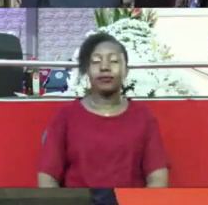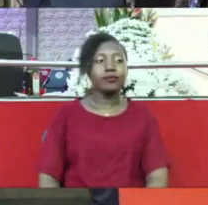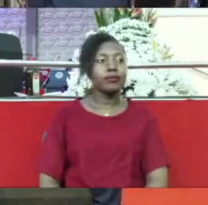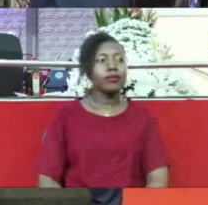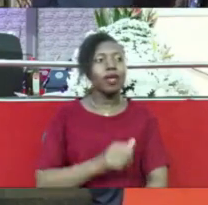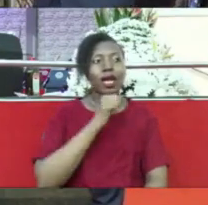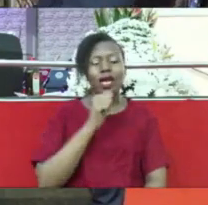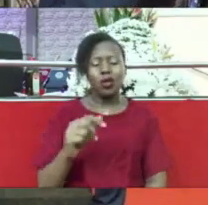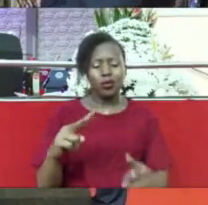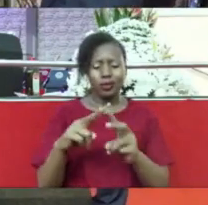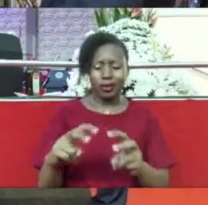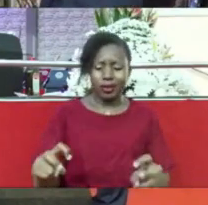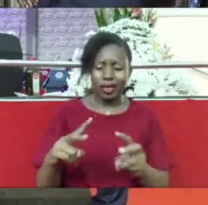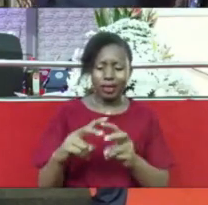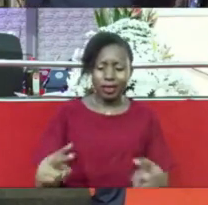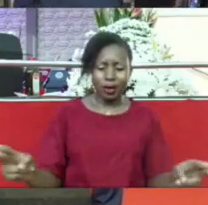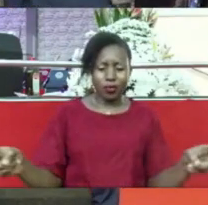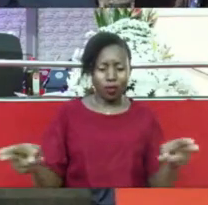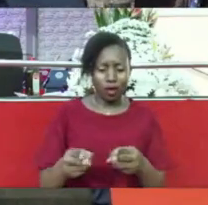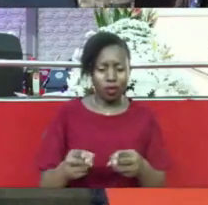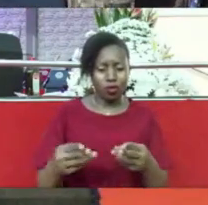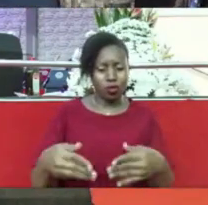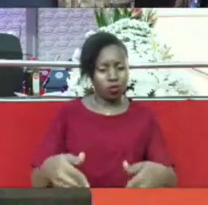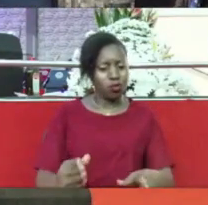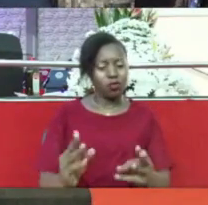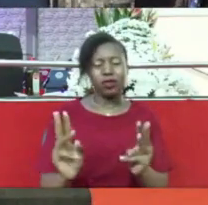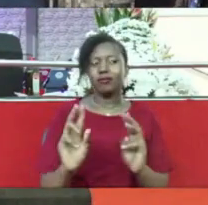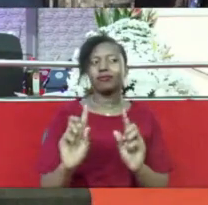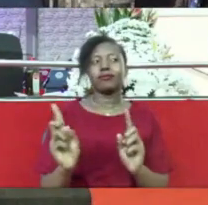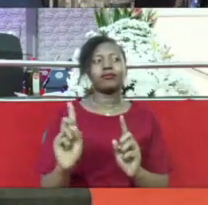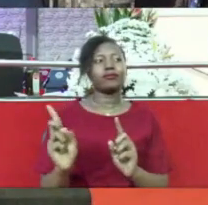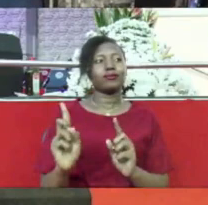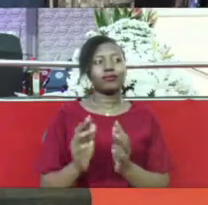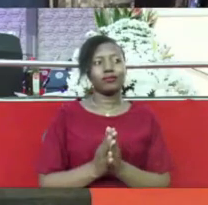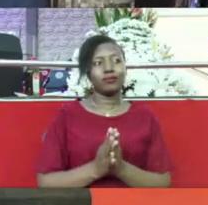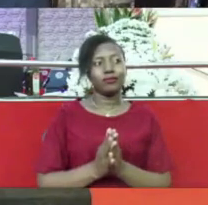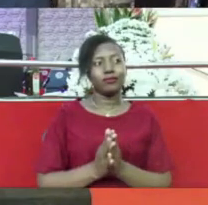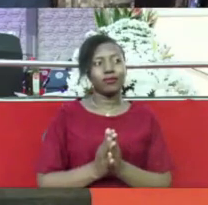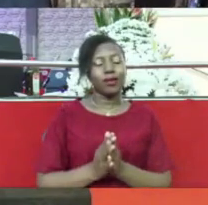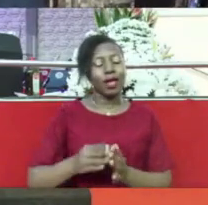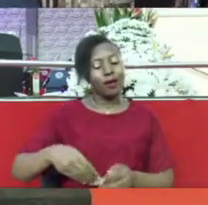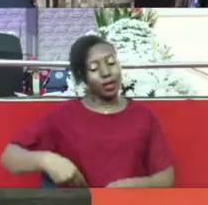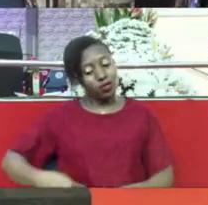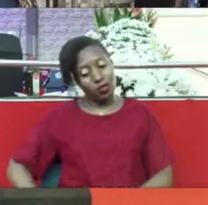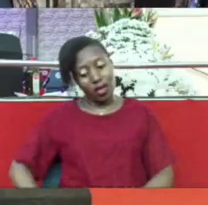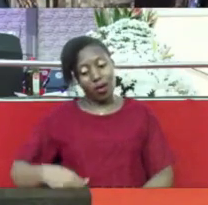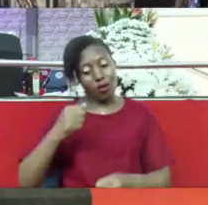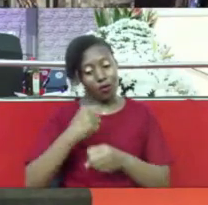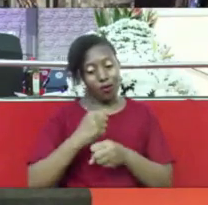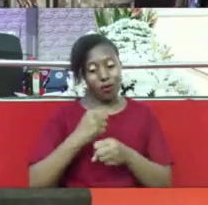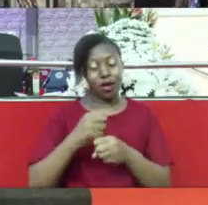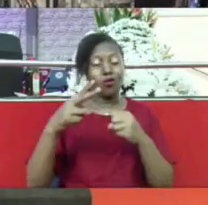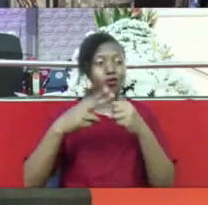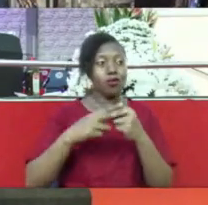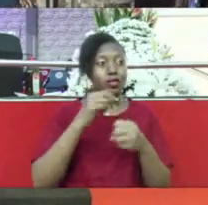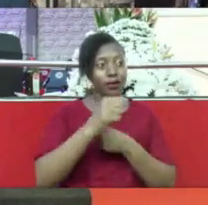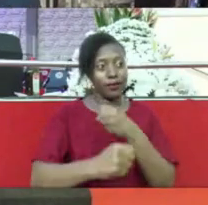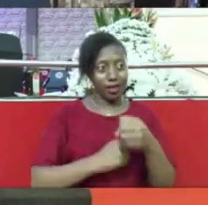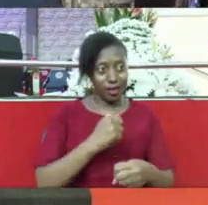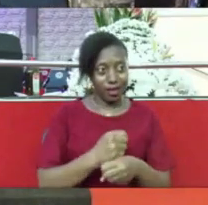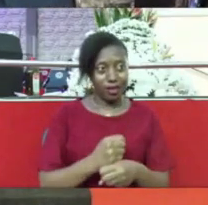for a shortcut. Usitafute njia fupi. Jacob served 7 years. Yakobo akashiriki miaka